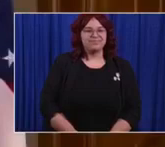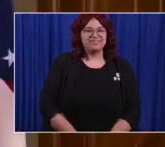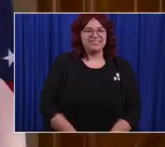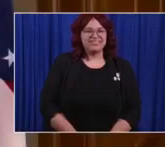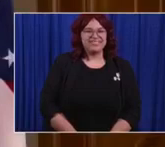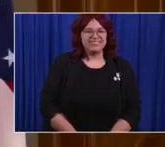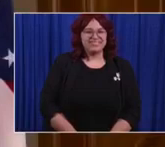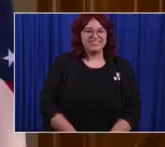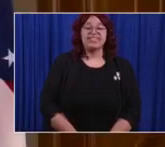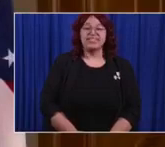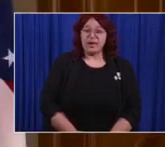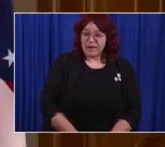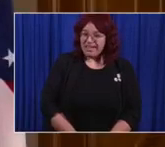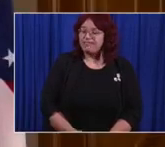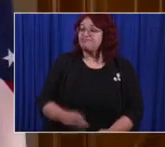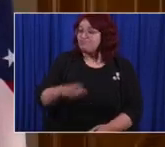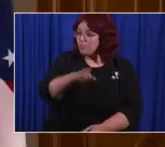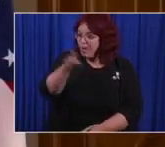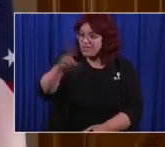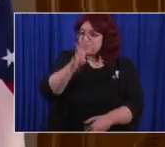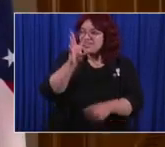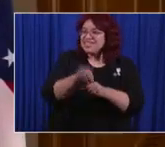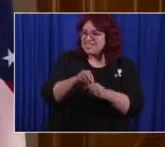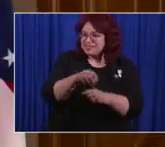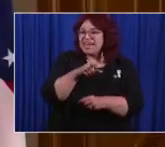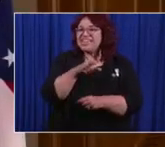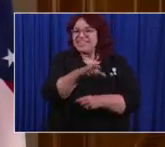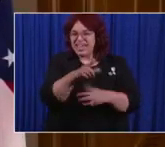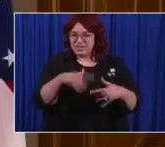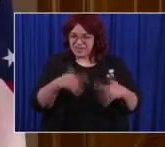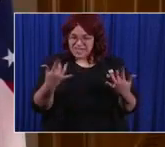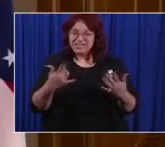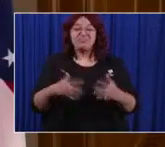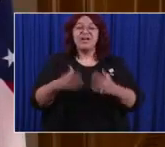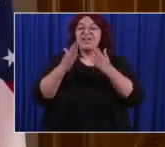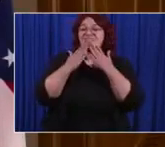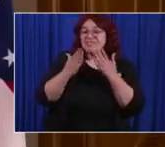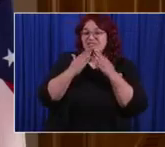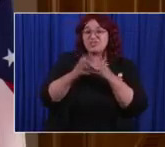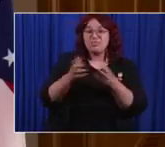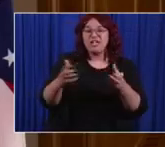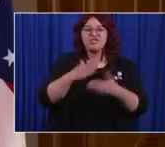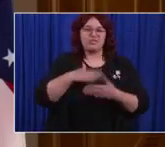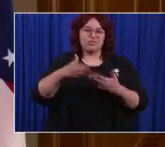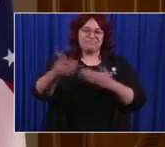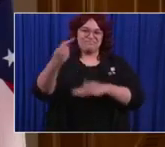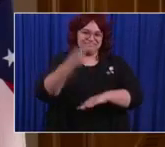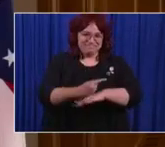Well, you can join that as well. Thank you very much. Hope everybody has a good day.